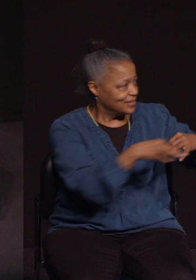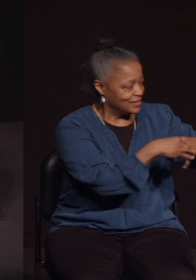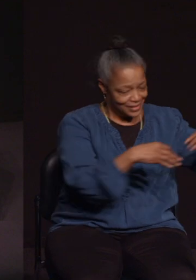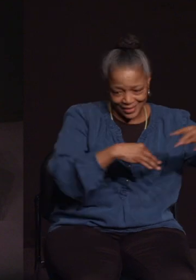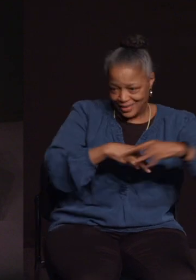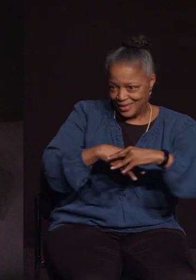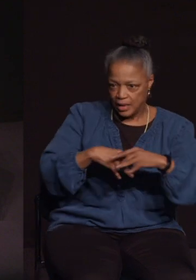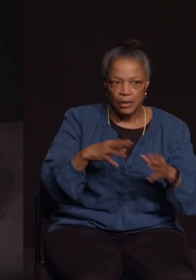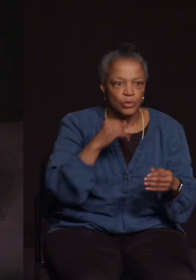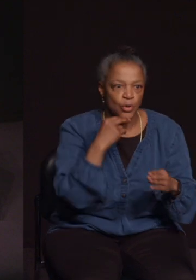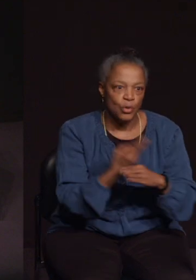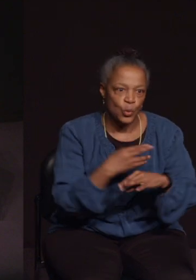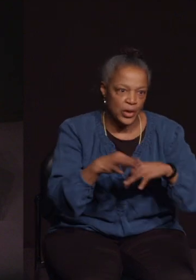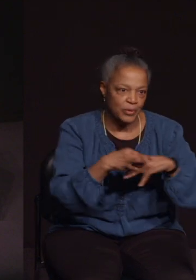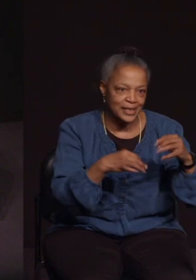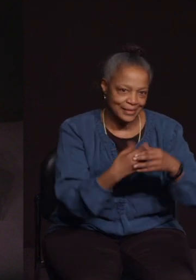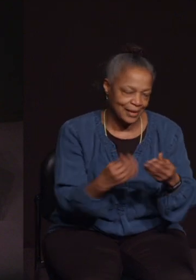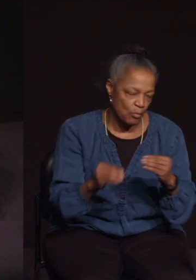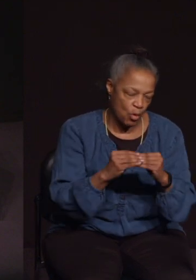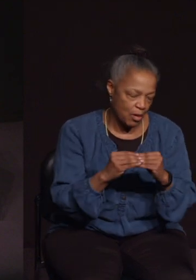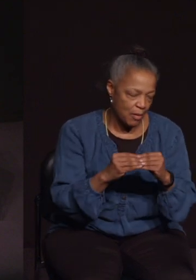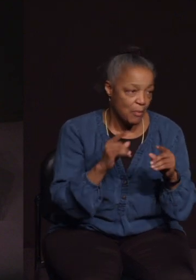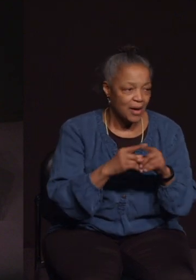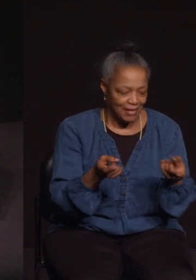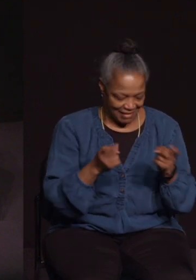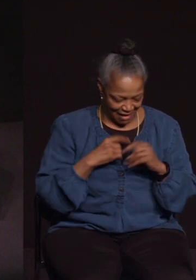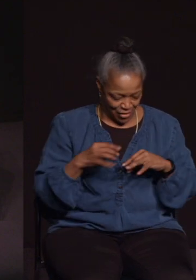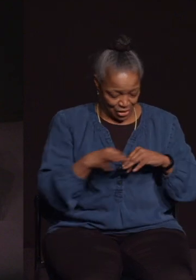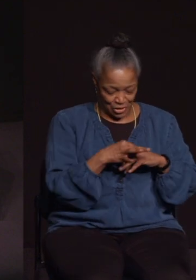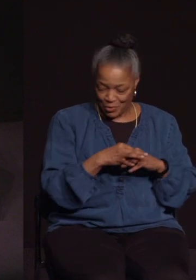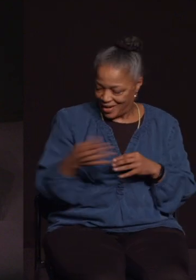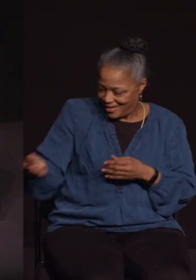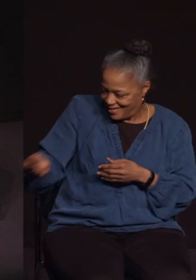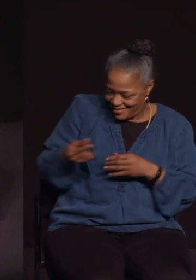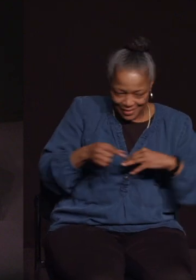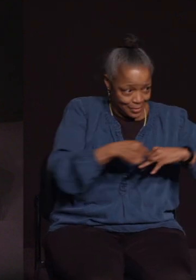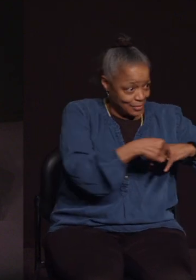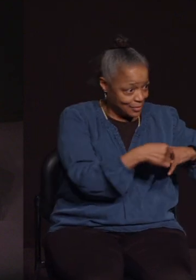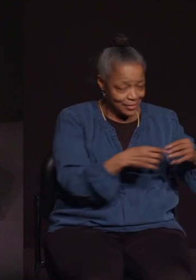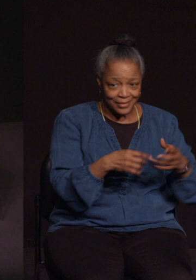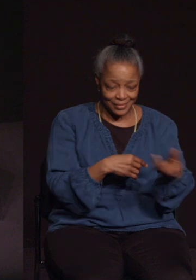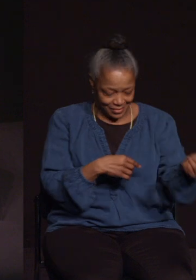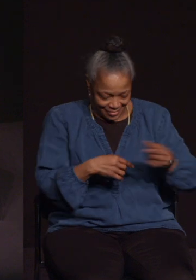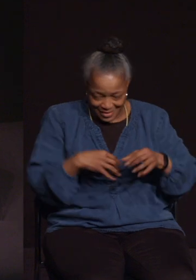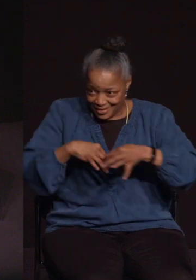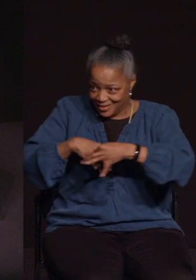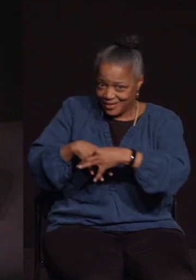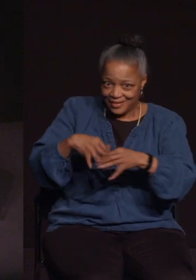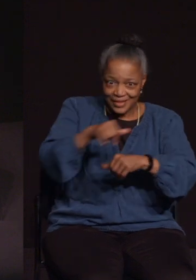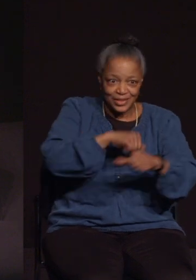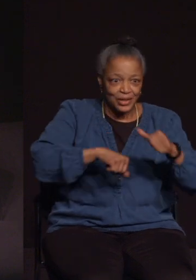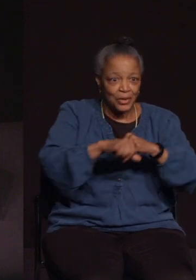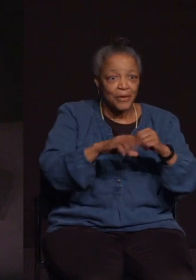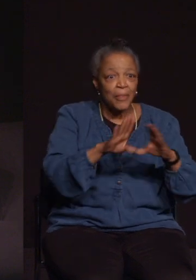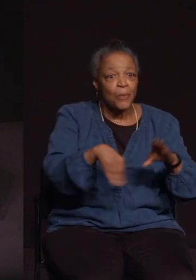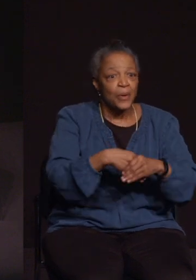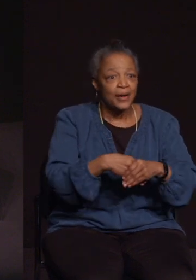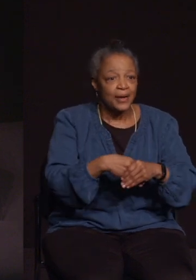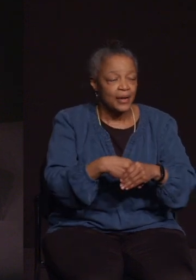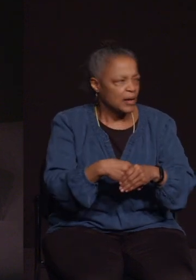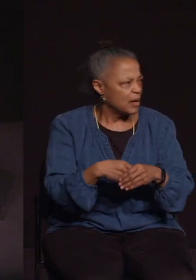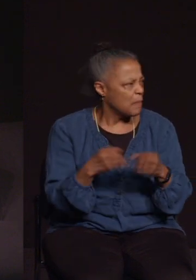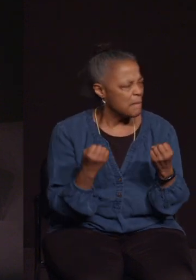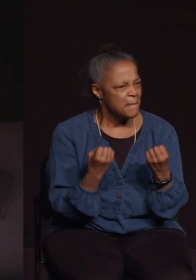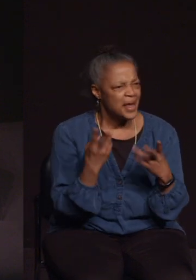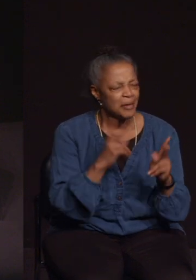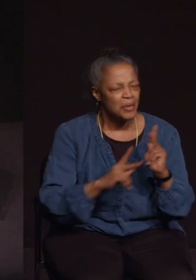don't wear rings no more, but he gave us the ring, you know, to pass on. And, you know, a lot of people, you never